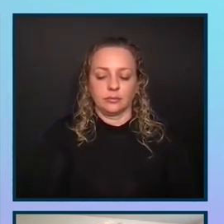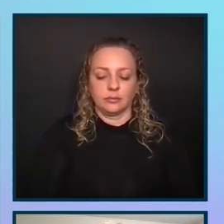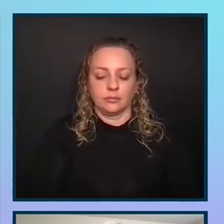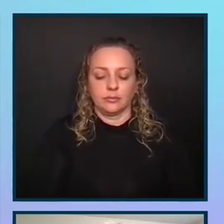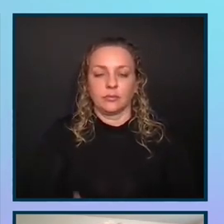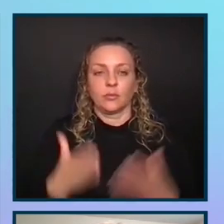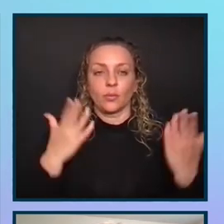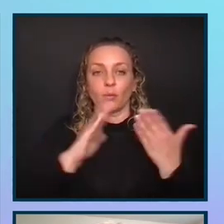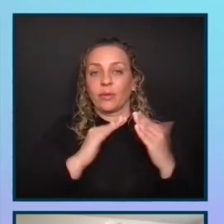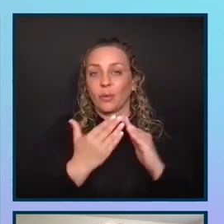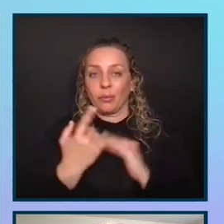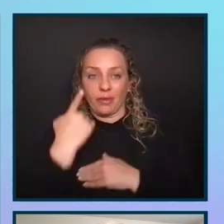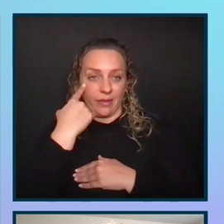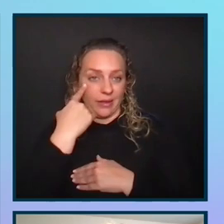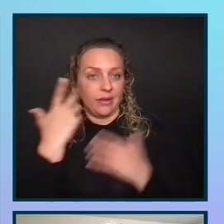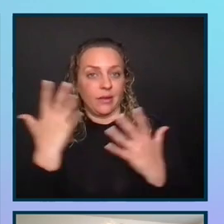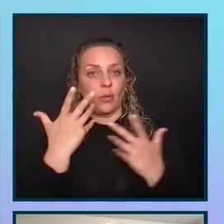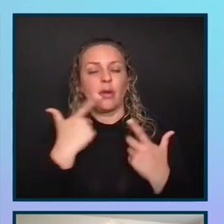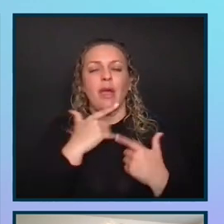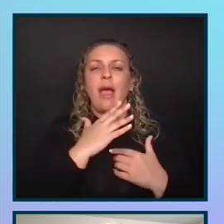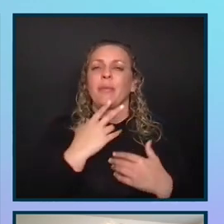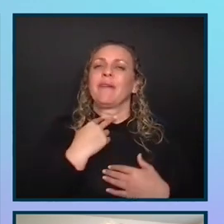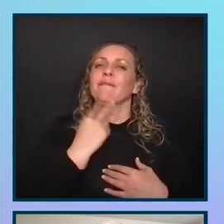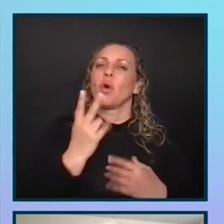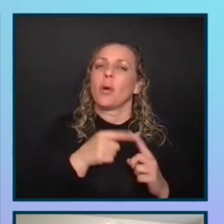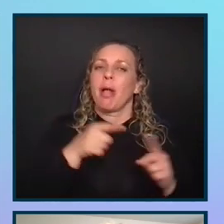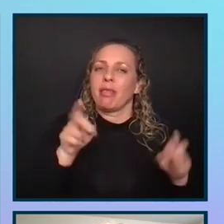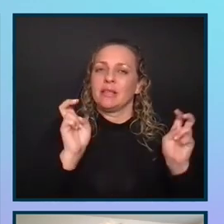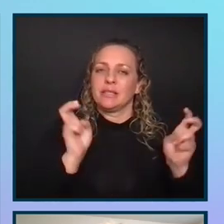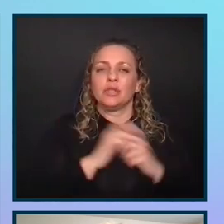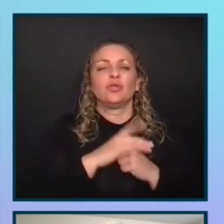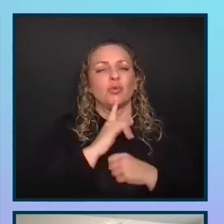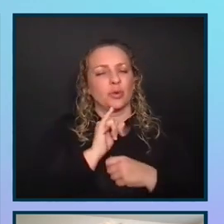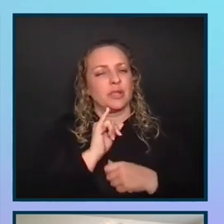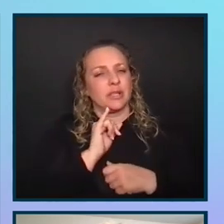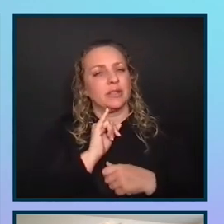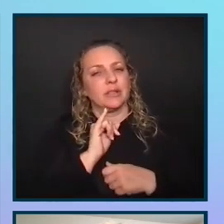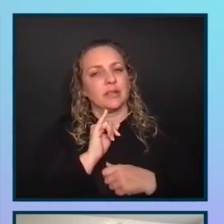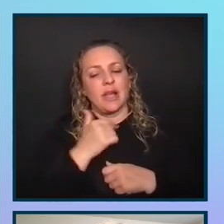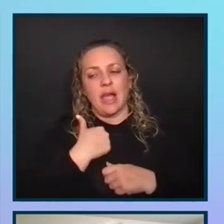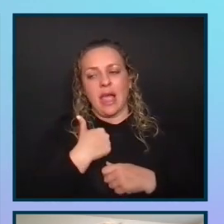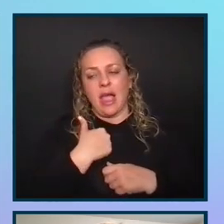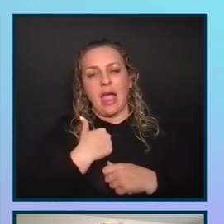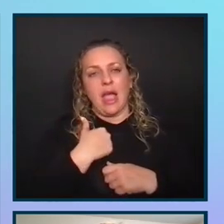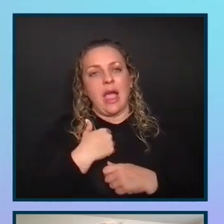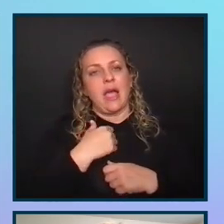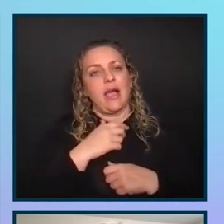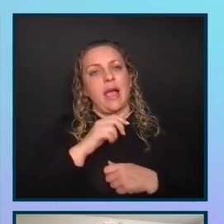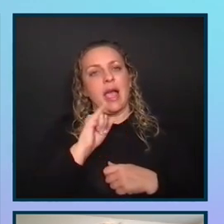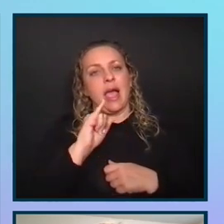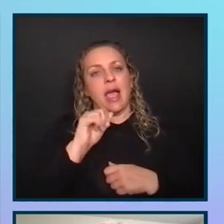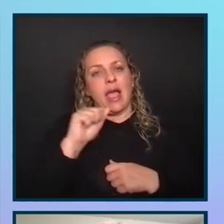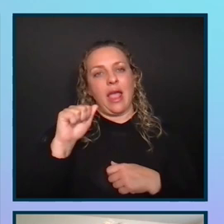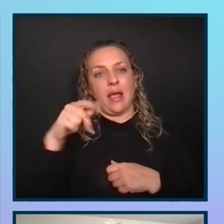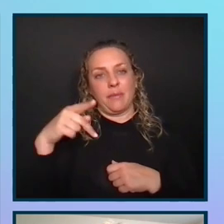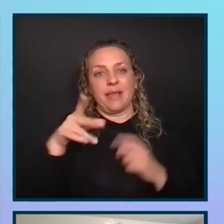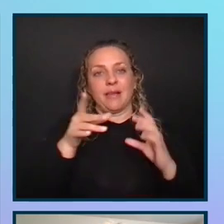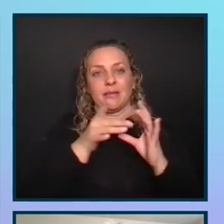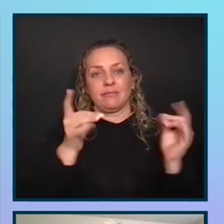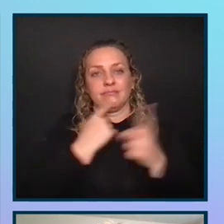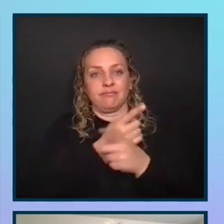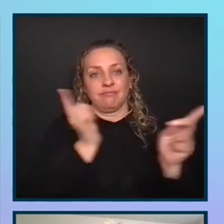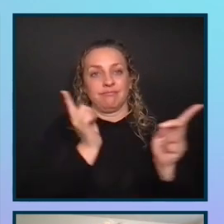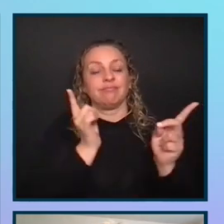What does the community think? The community has been very vocal about this issue. It really has. IAAP has made a statement.